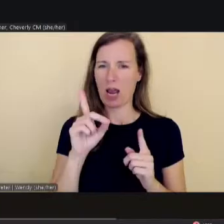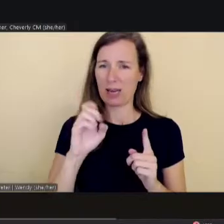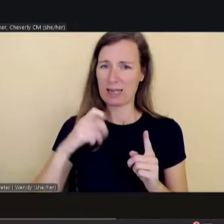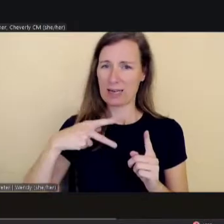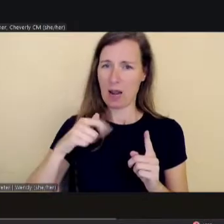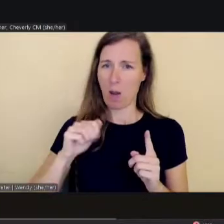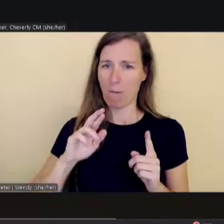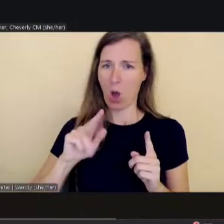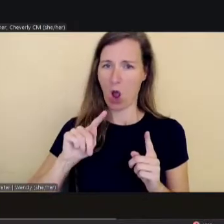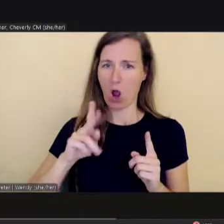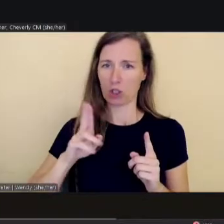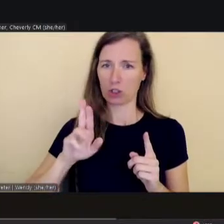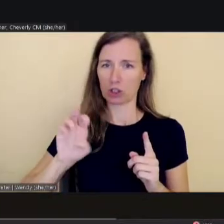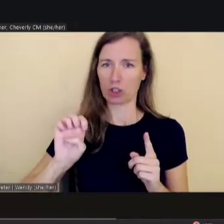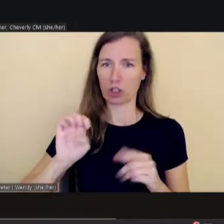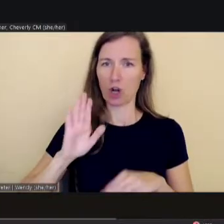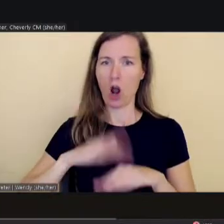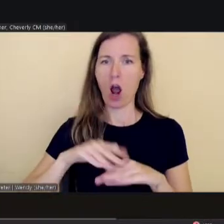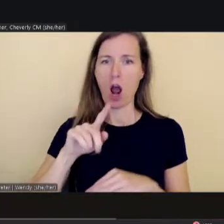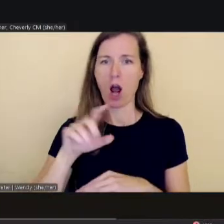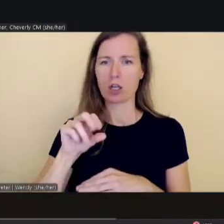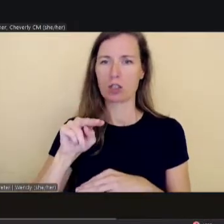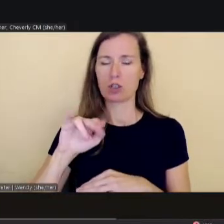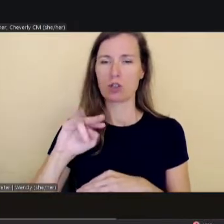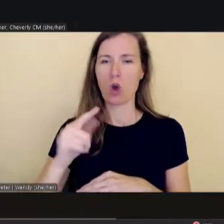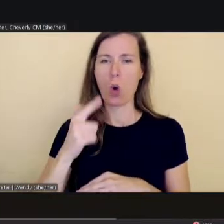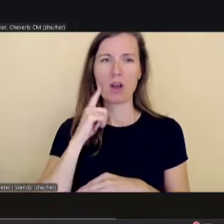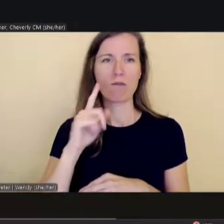the zoning for townhouses.